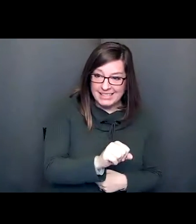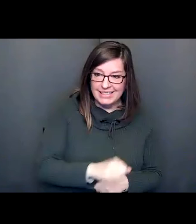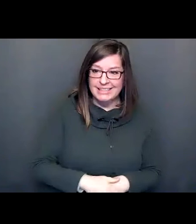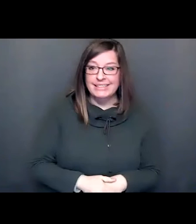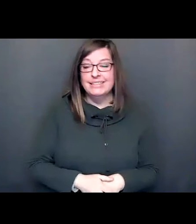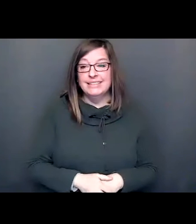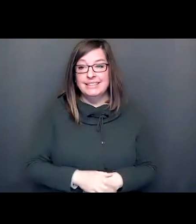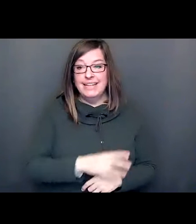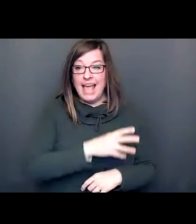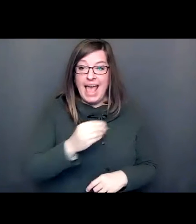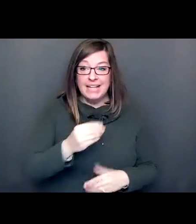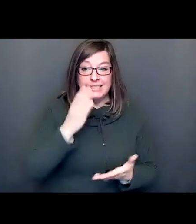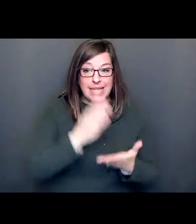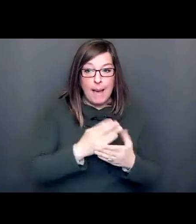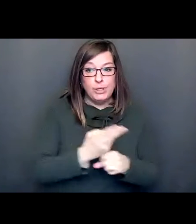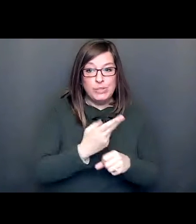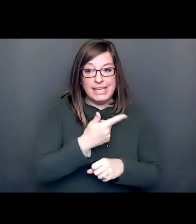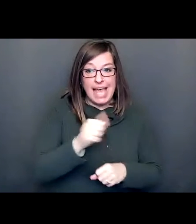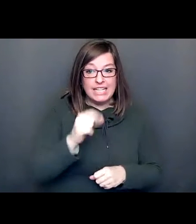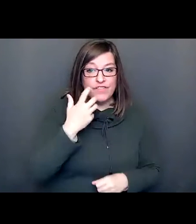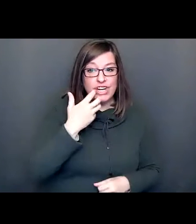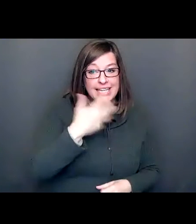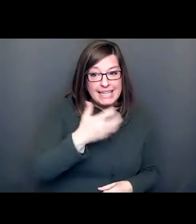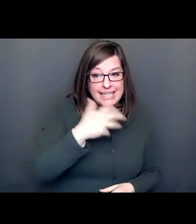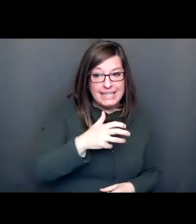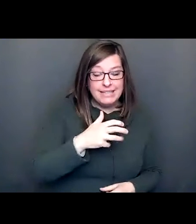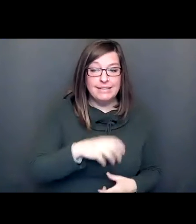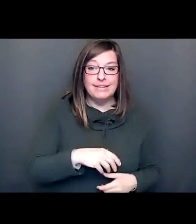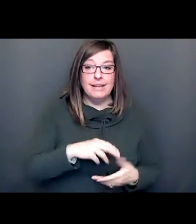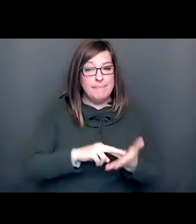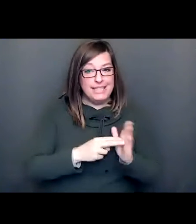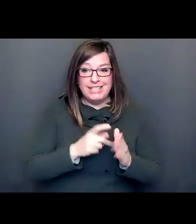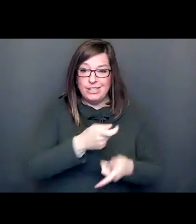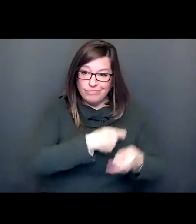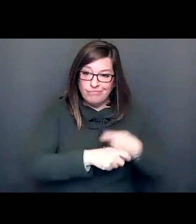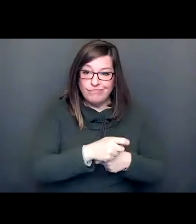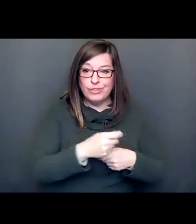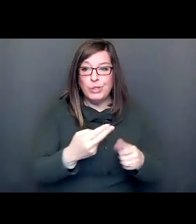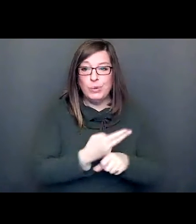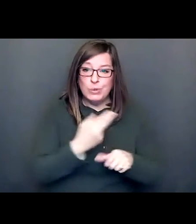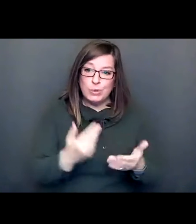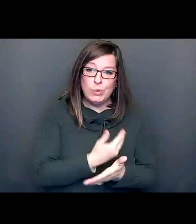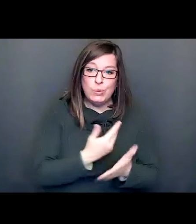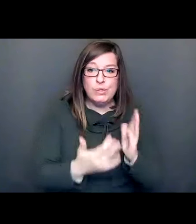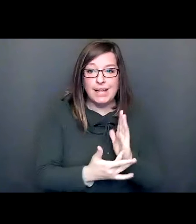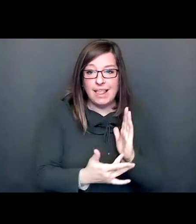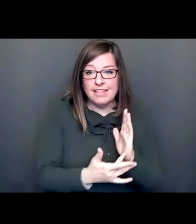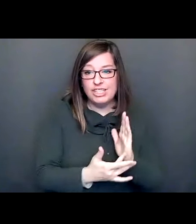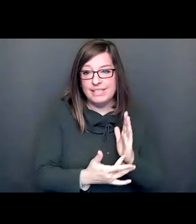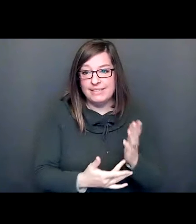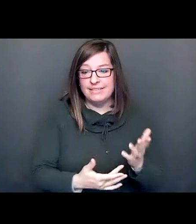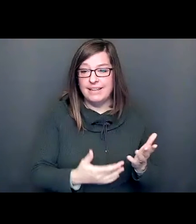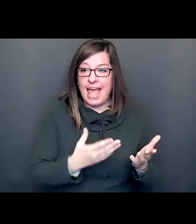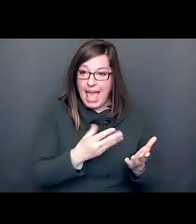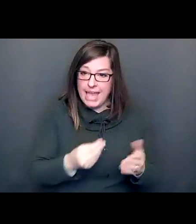of building heating, which means changing technologies as well as increasing energy efficiency. So the